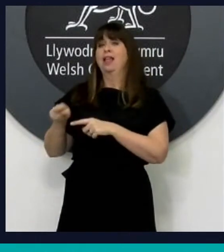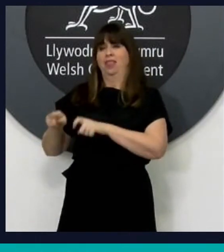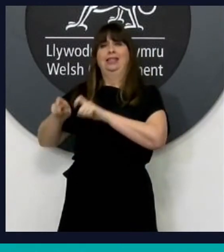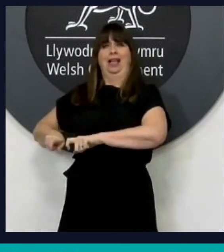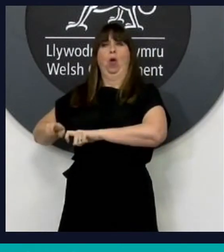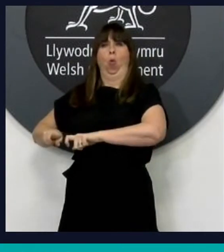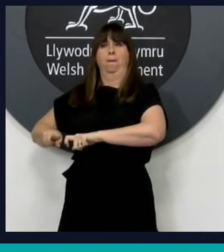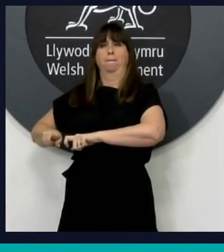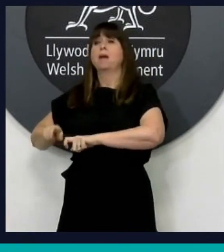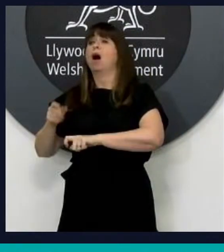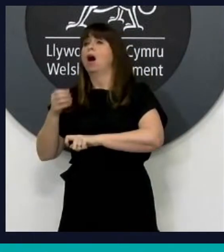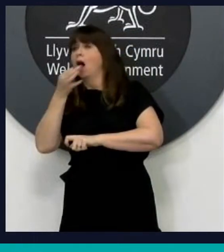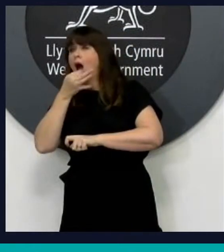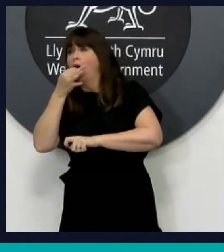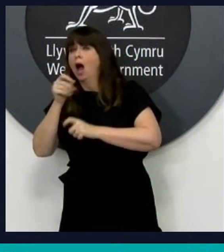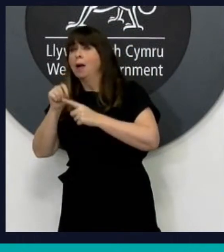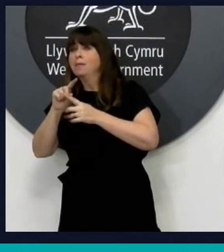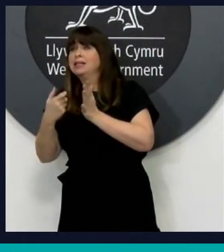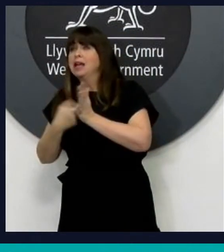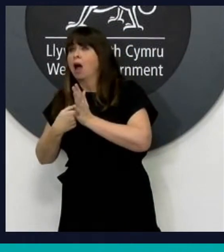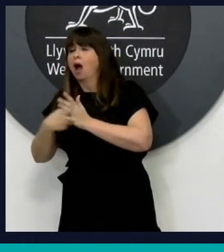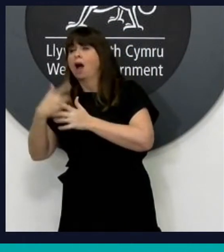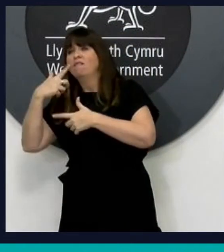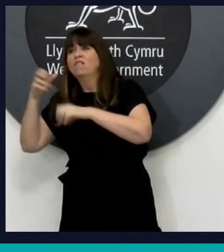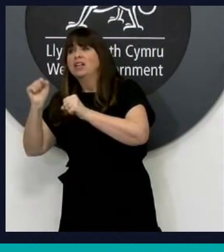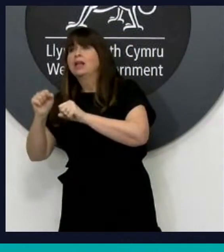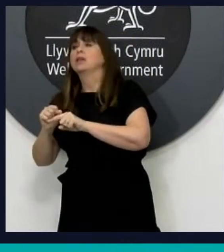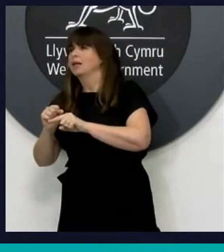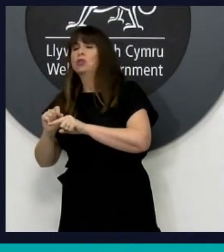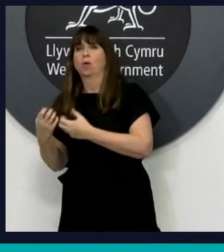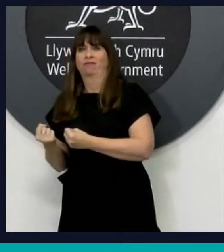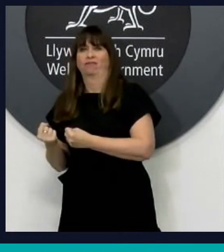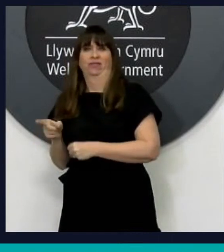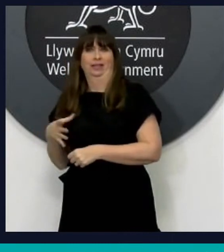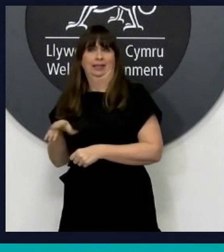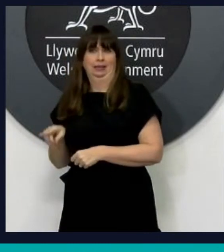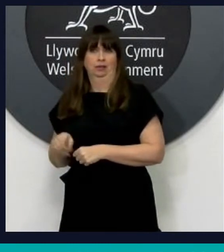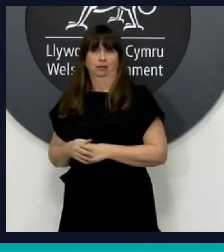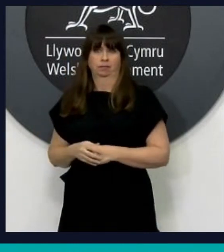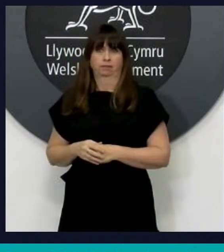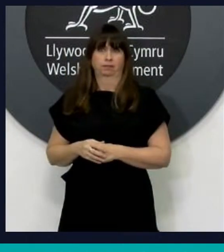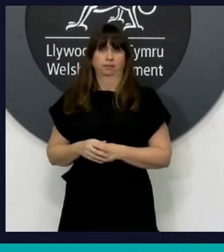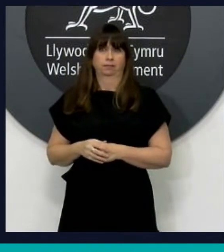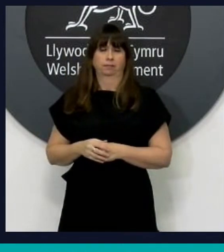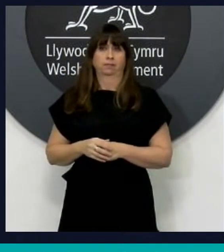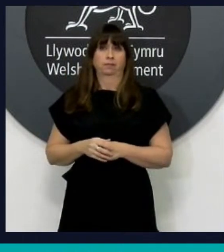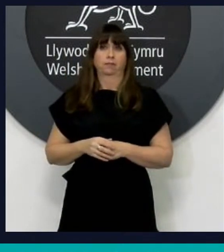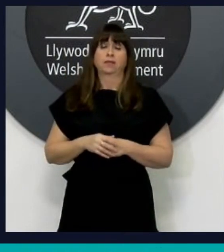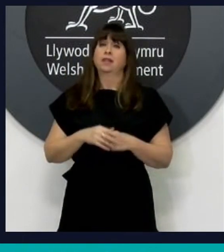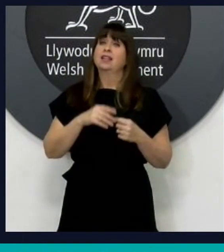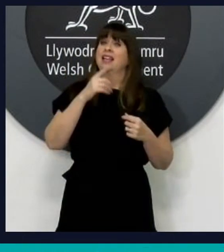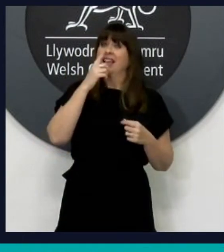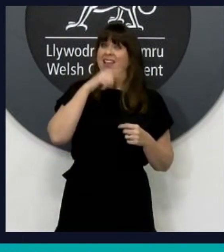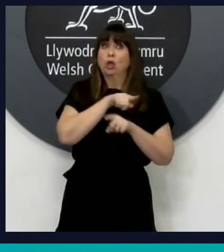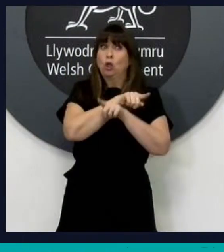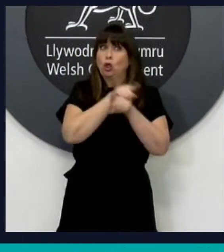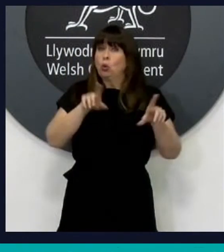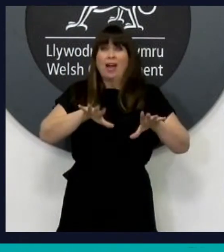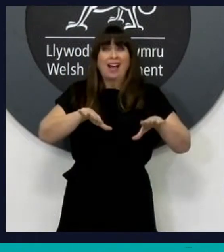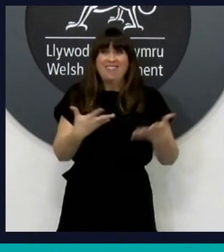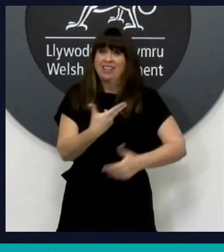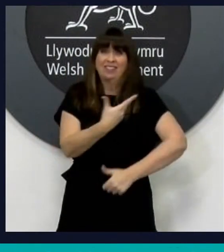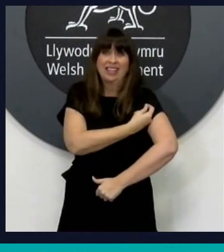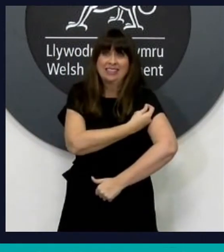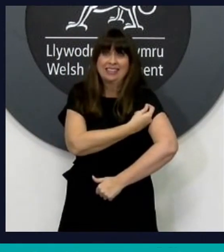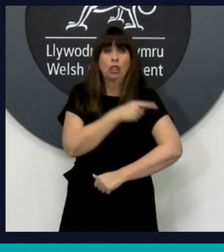until they have a negative test. The rules for unvaccinated travellers are not changing. They must